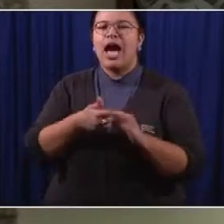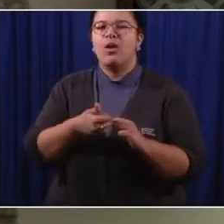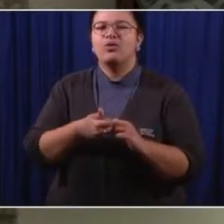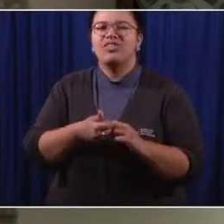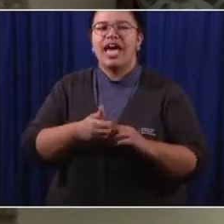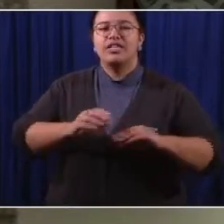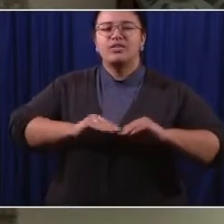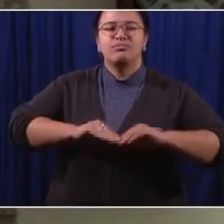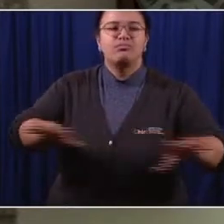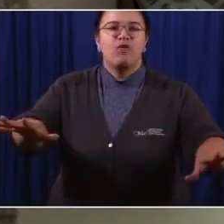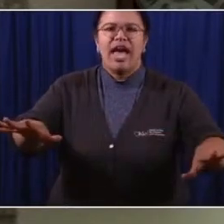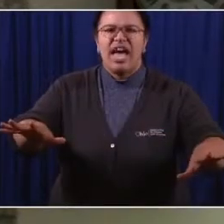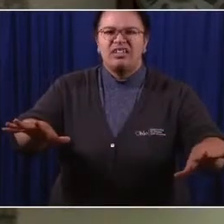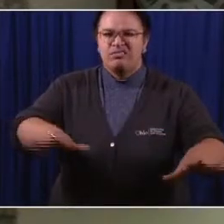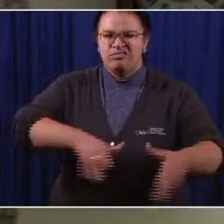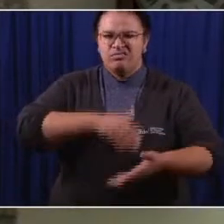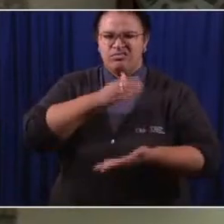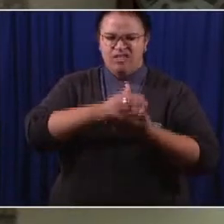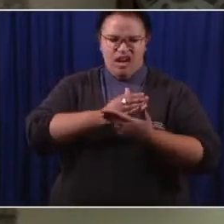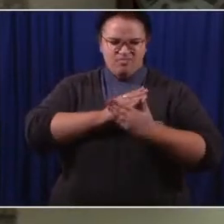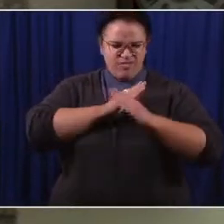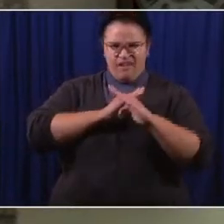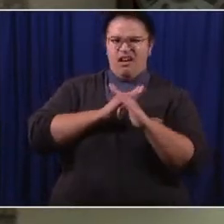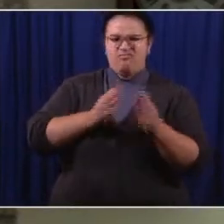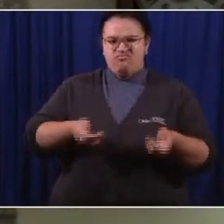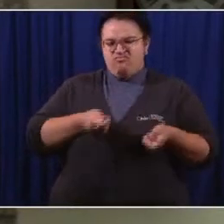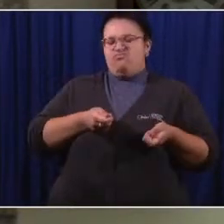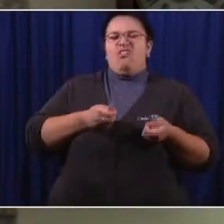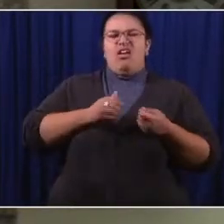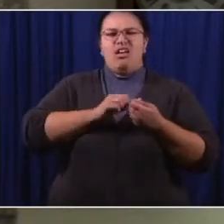Well, it's certainly not something the governor can do,